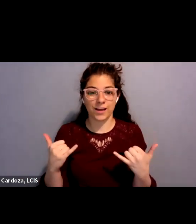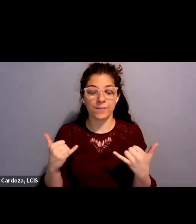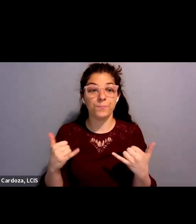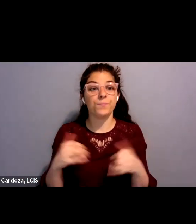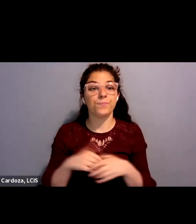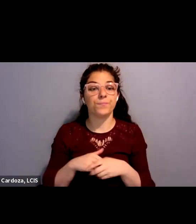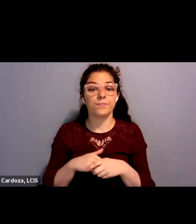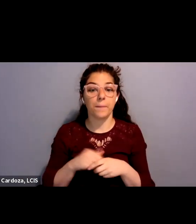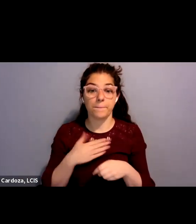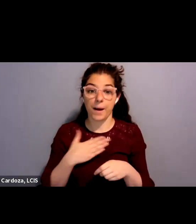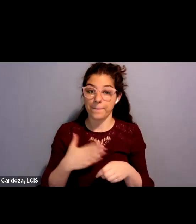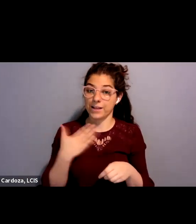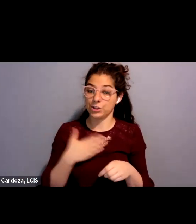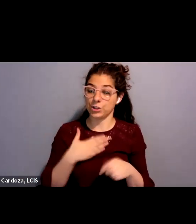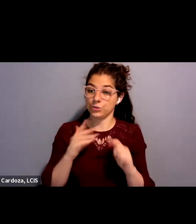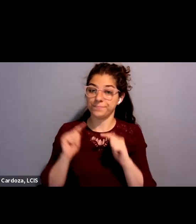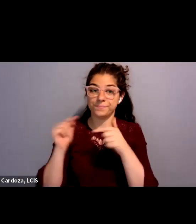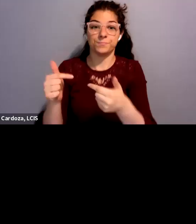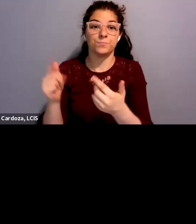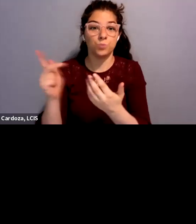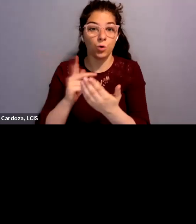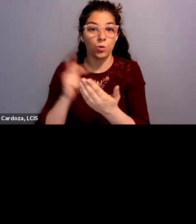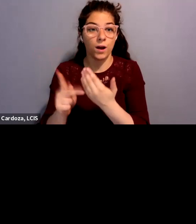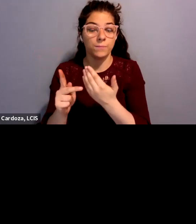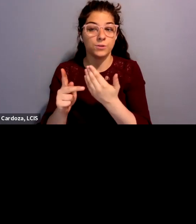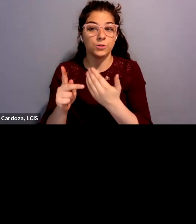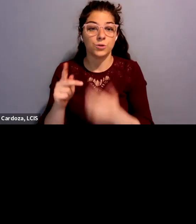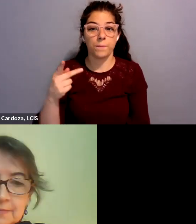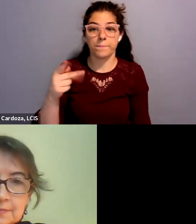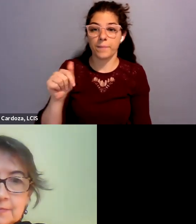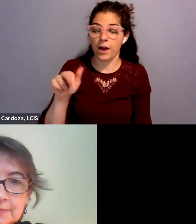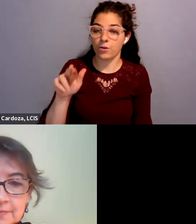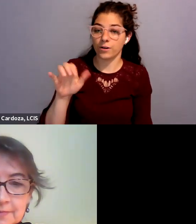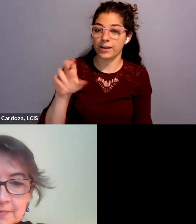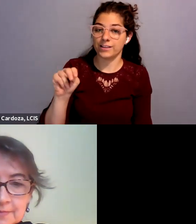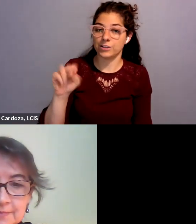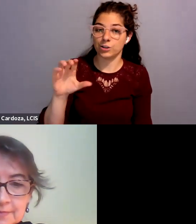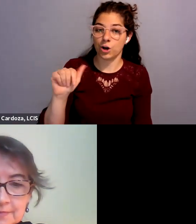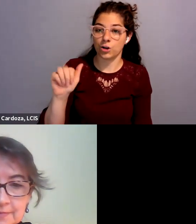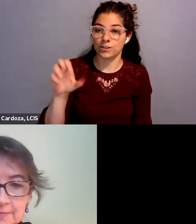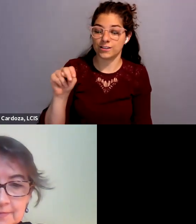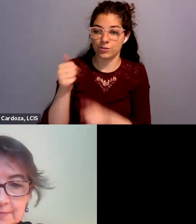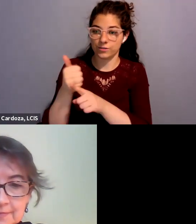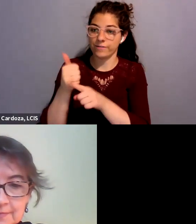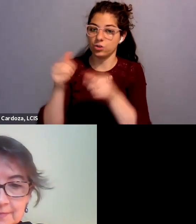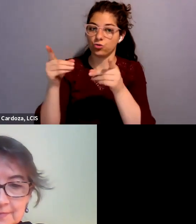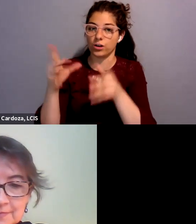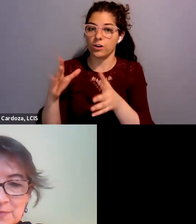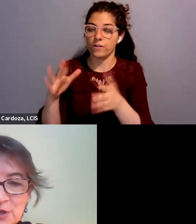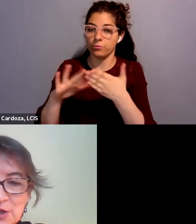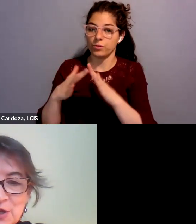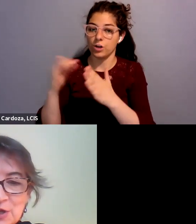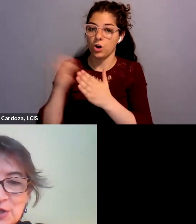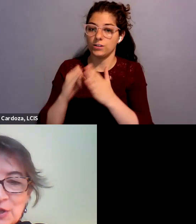said, it's my pleasure to turn the program over to Perry Ann Carson, Director of Community Arts Development. Good morning, Perry Ann.